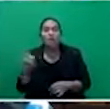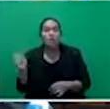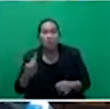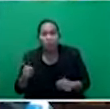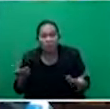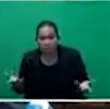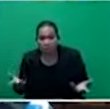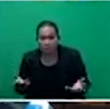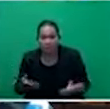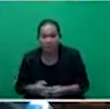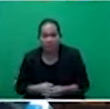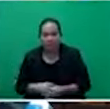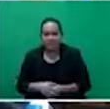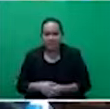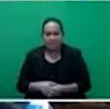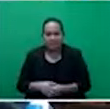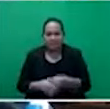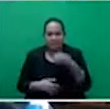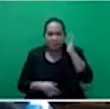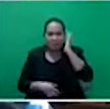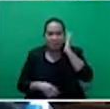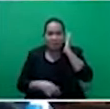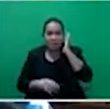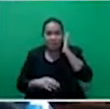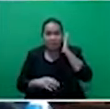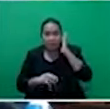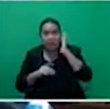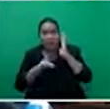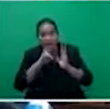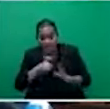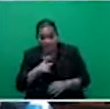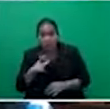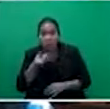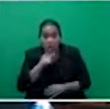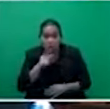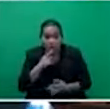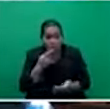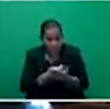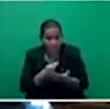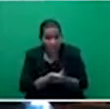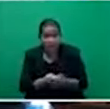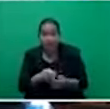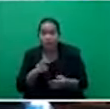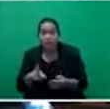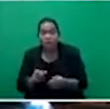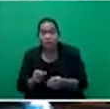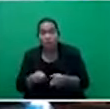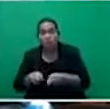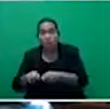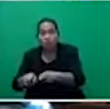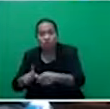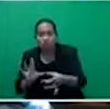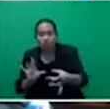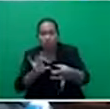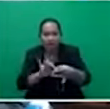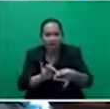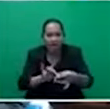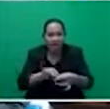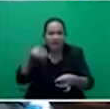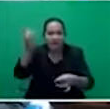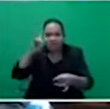sir, if you borrow, and if you're going to borrow money to cut a road in Itaukei, connect people to electricity, give people